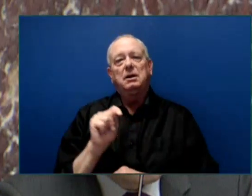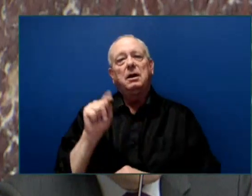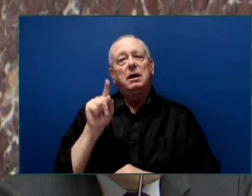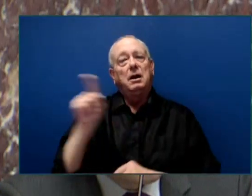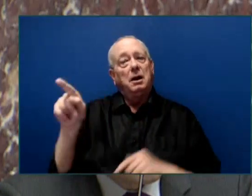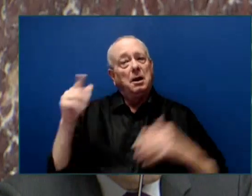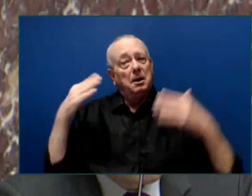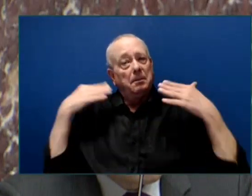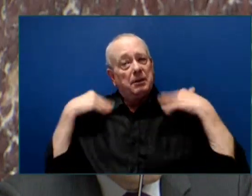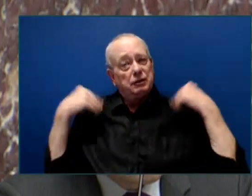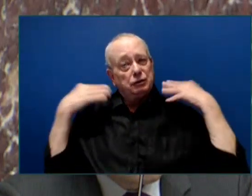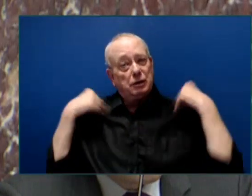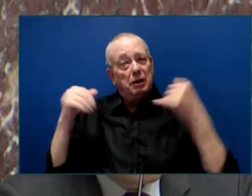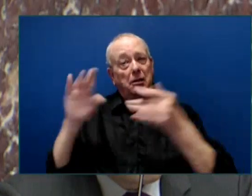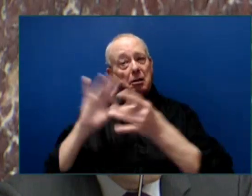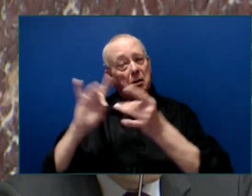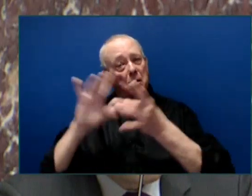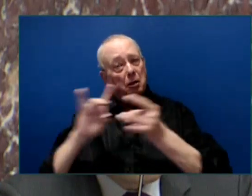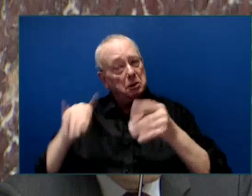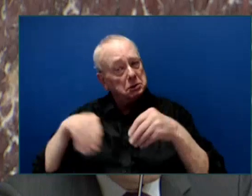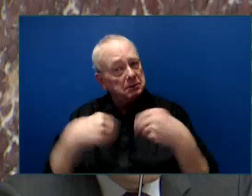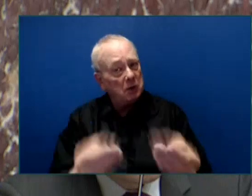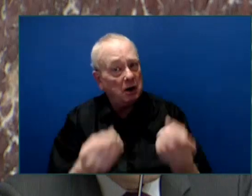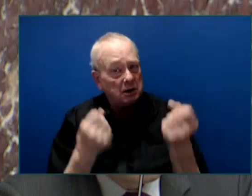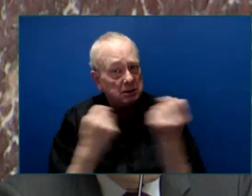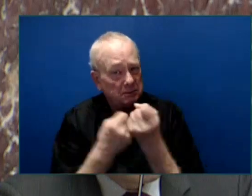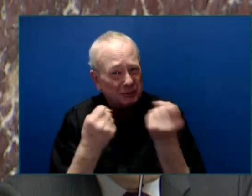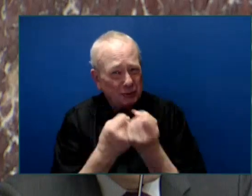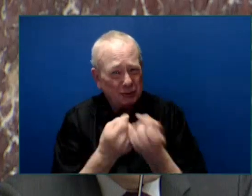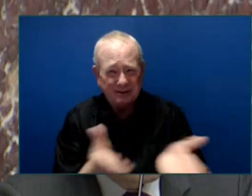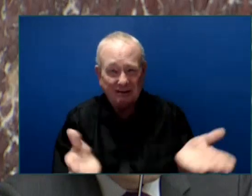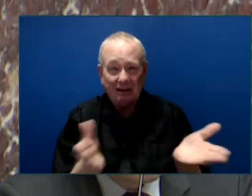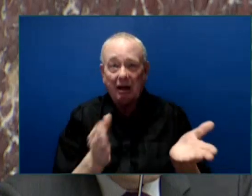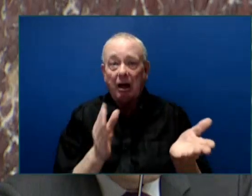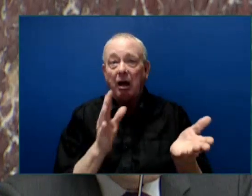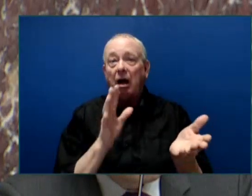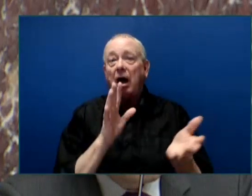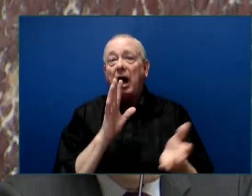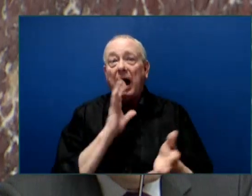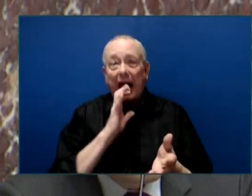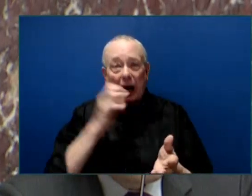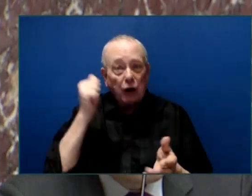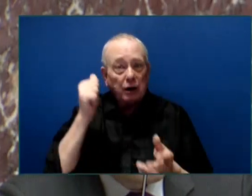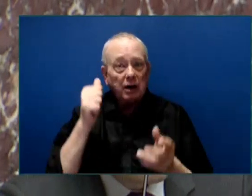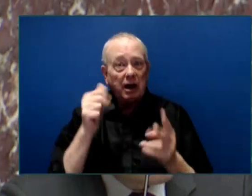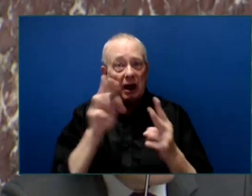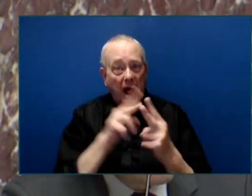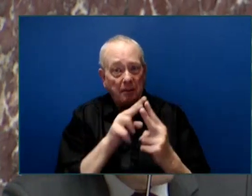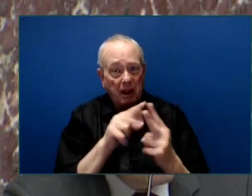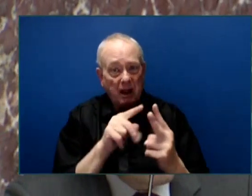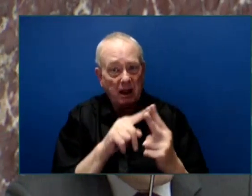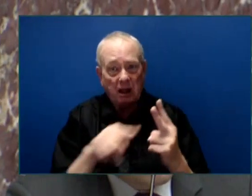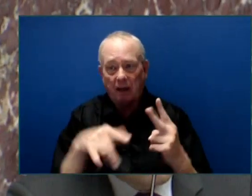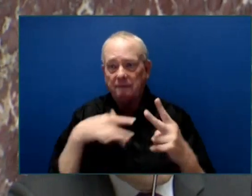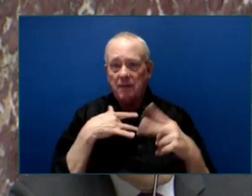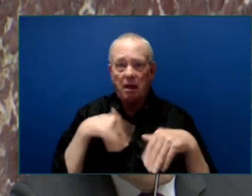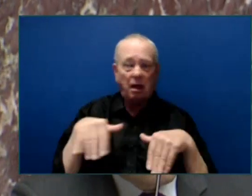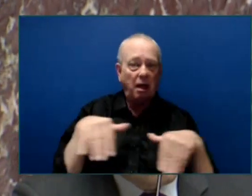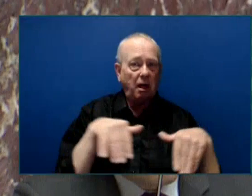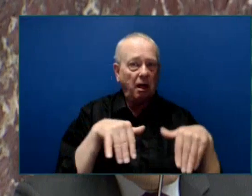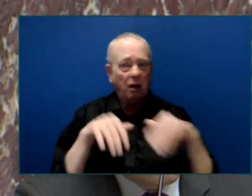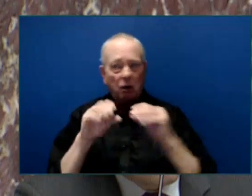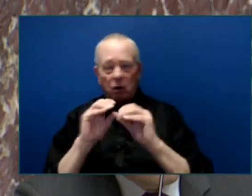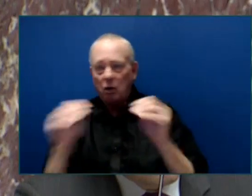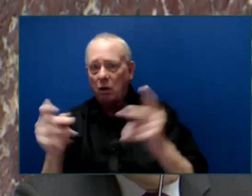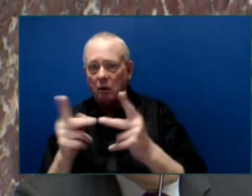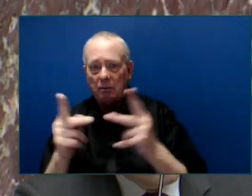couple with absolutely nowhere to go. Nowhere to go. Did the minister hear those words? And that's